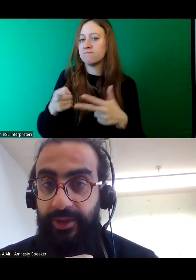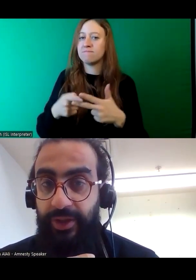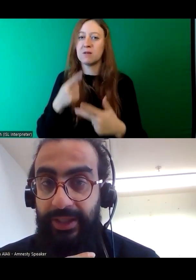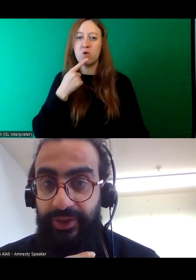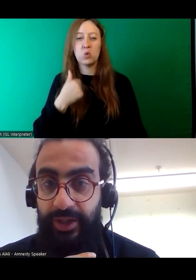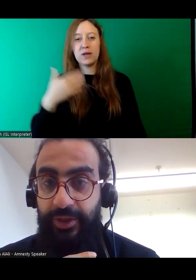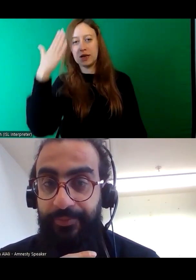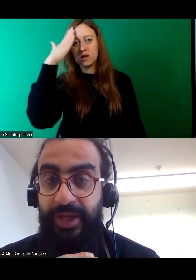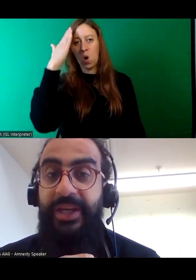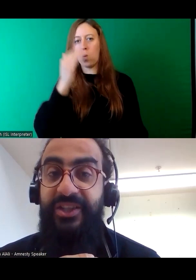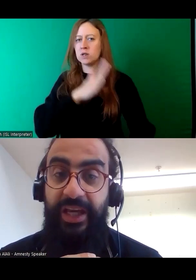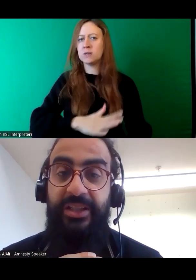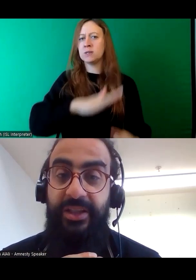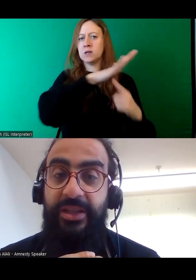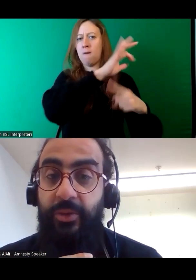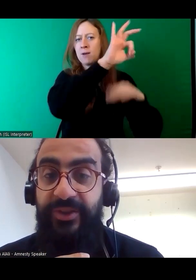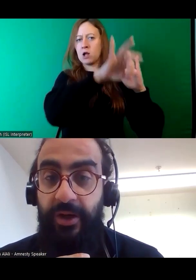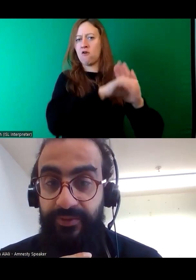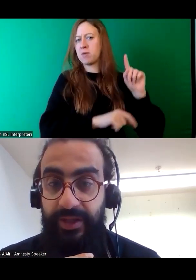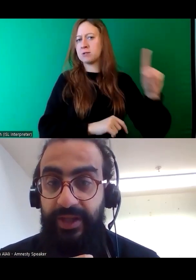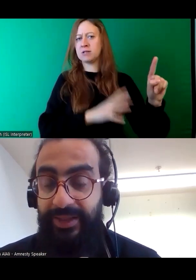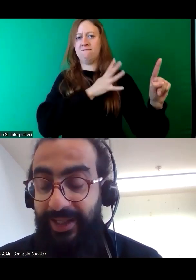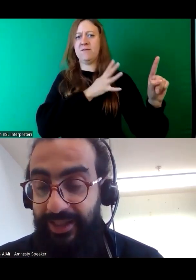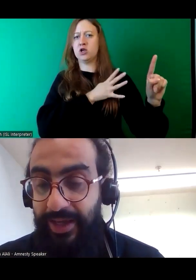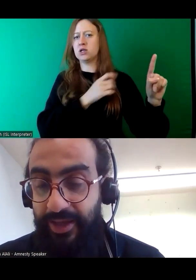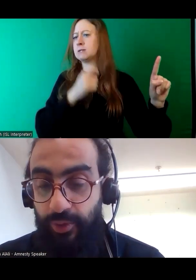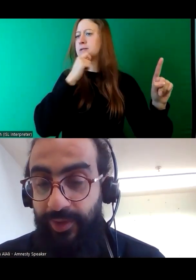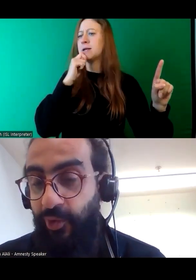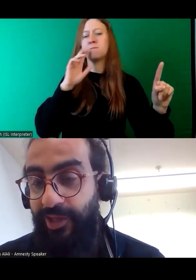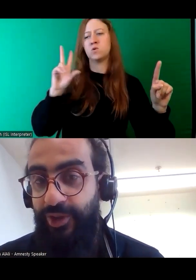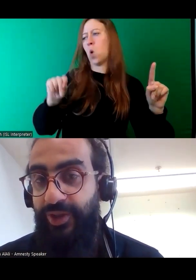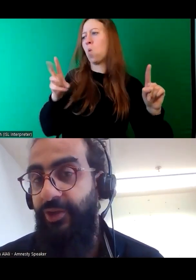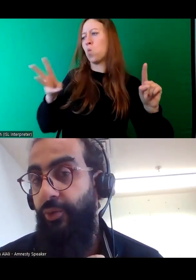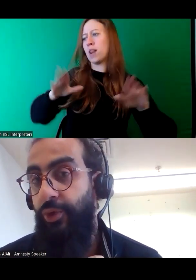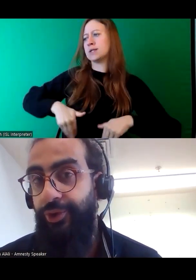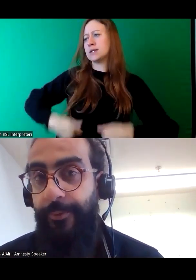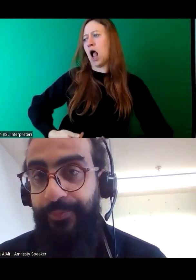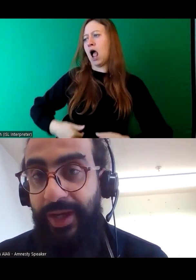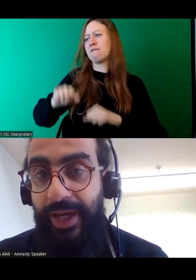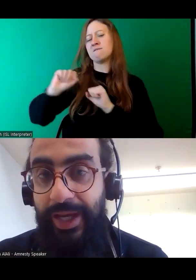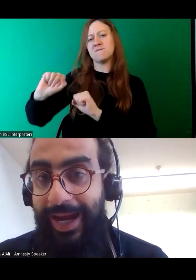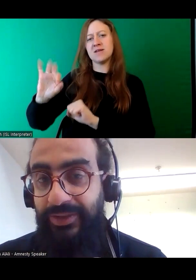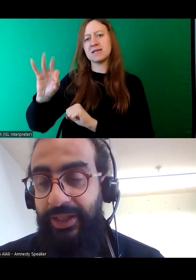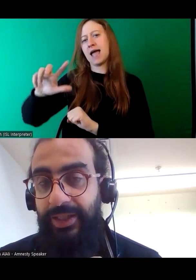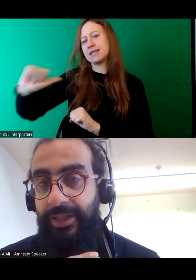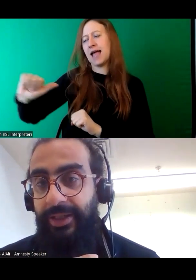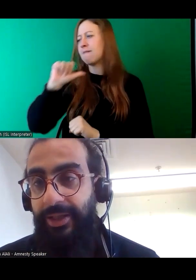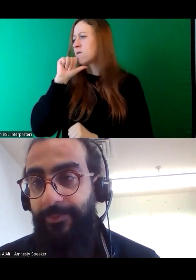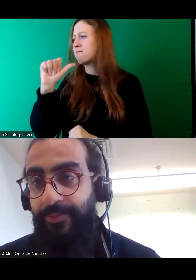from the Israeli side stated that they will starve Gaza, and stated that there will be no electricity or water.